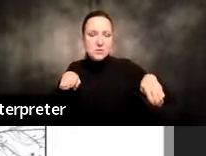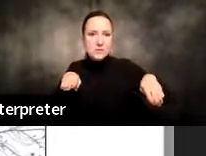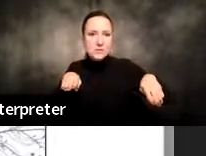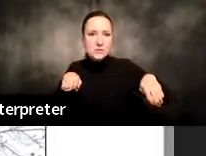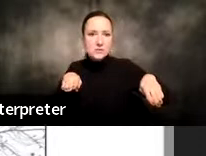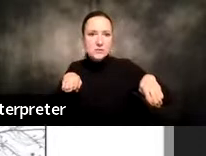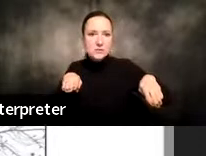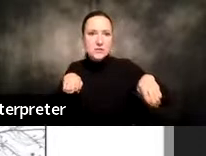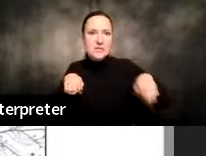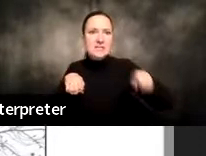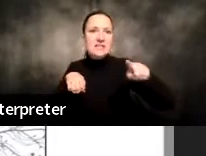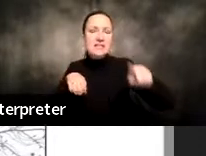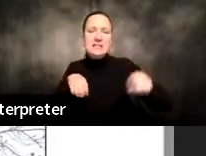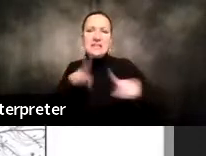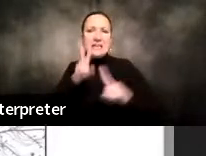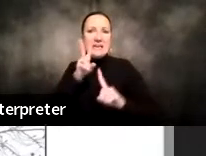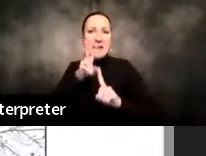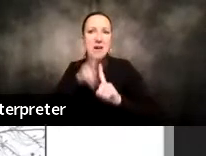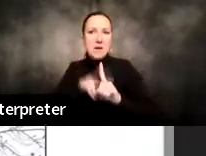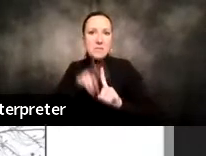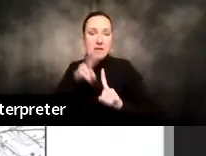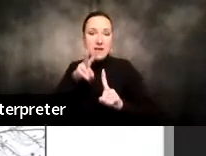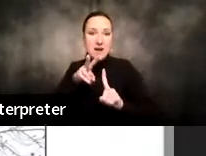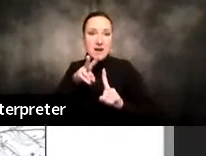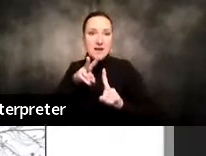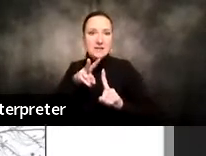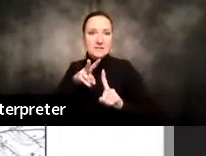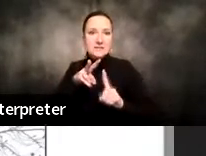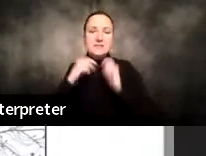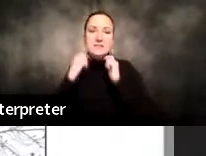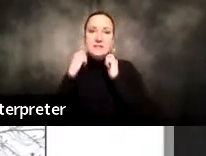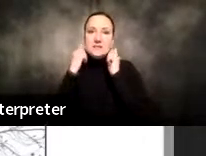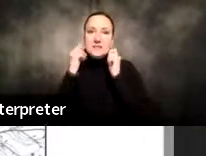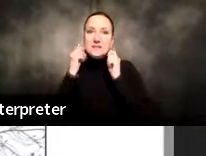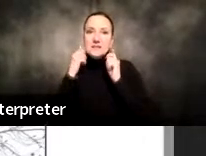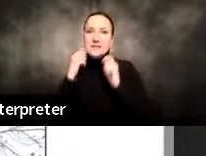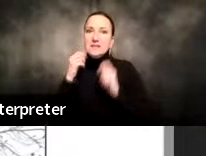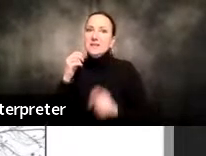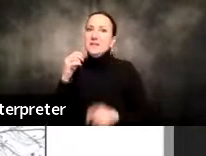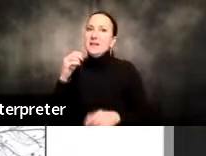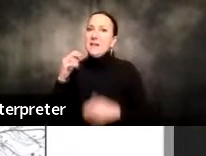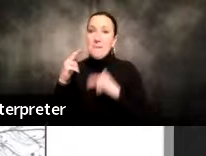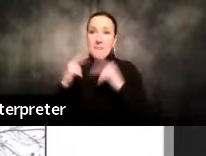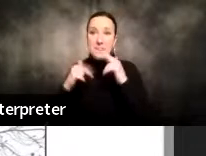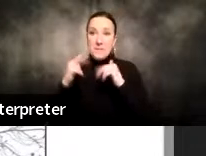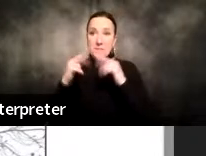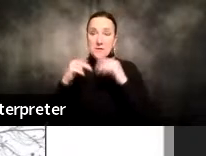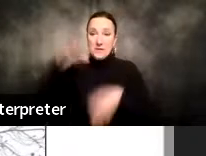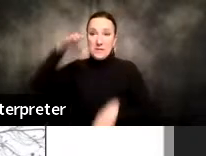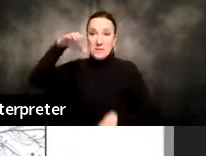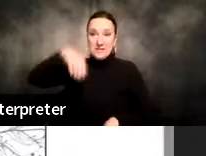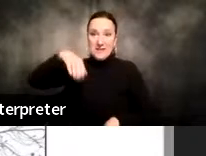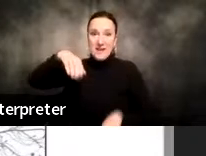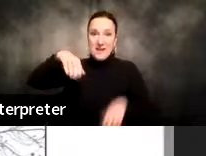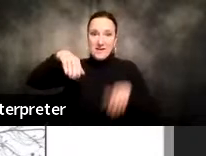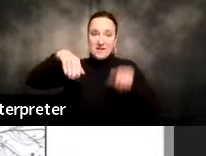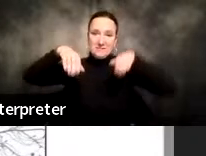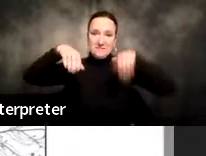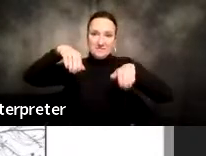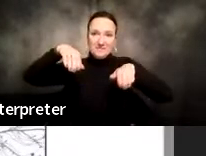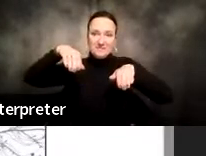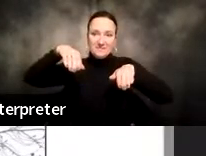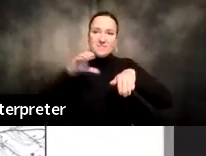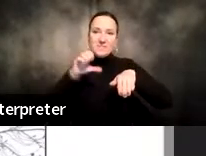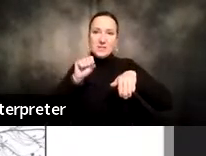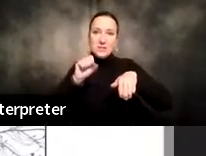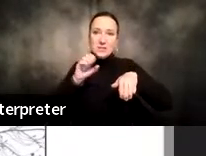permits after he wasn't aware this was about to be built. So unfortunately, it's just, they look at these permits